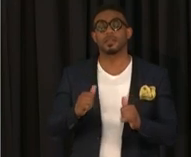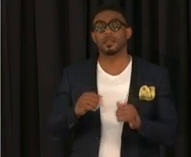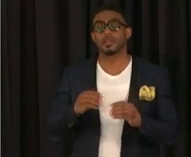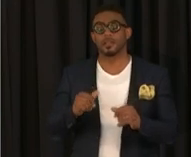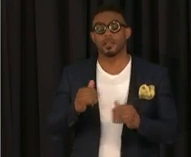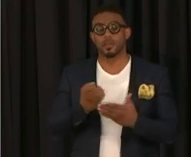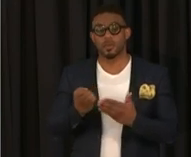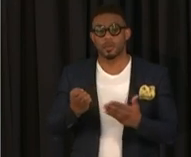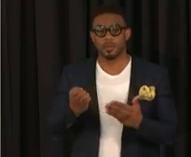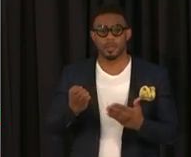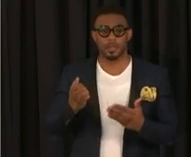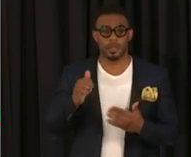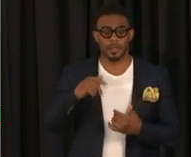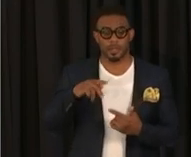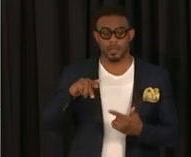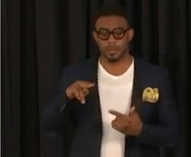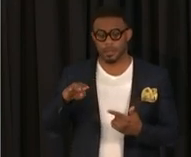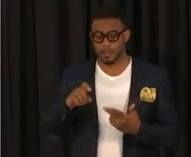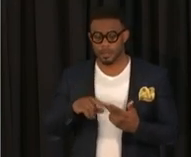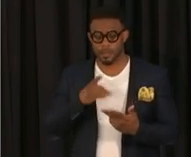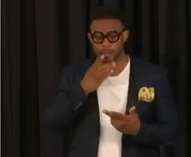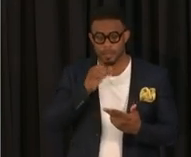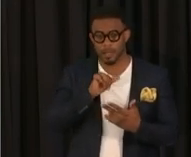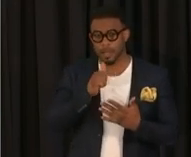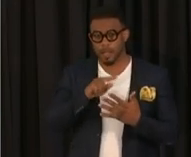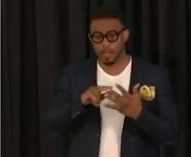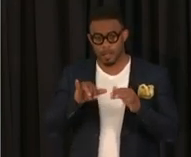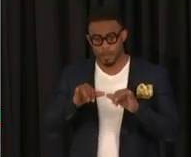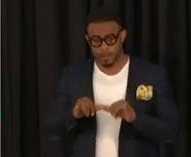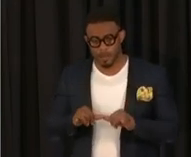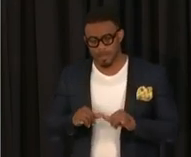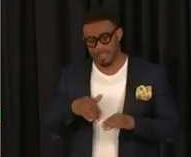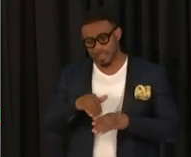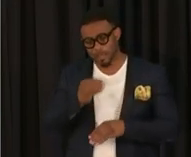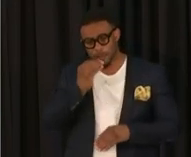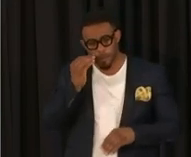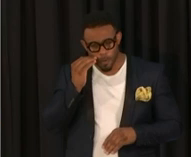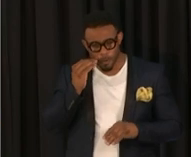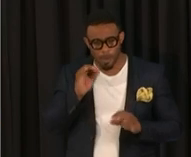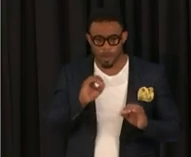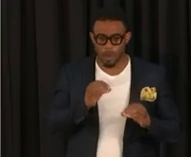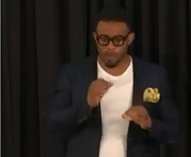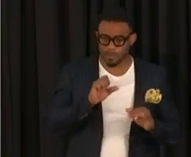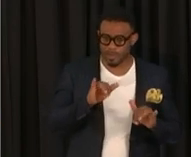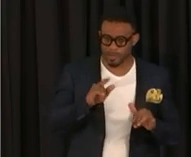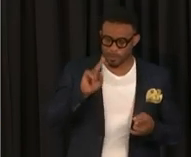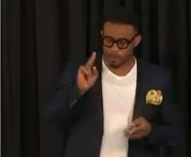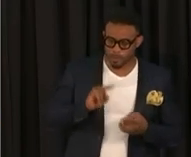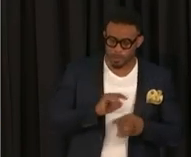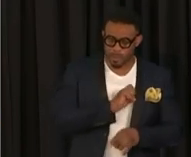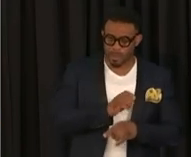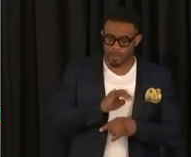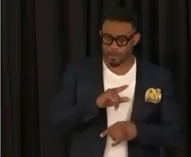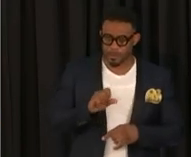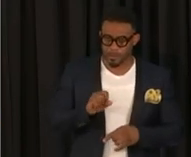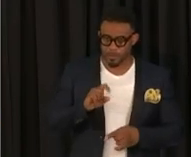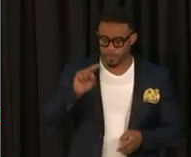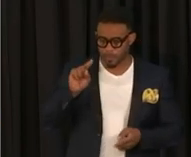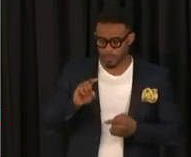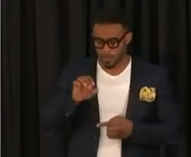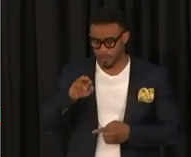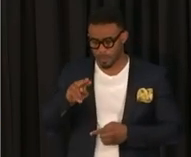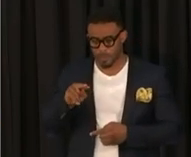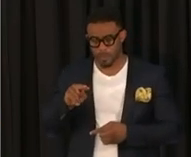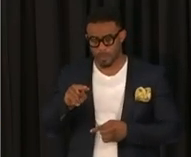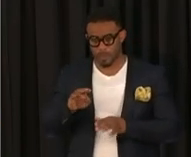equipment, appliances, lighting, other measures into their homes and offices so that they can reduce their energy bills, reduce